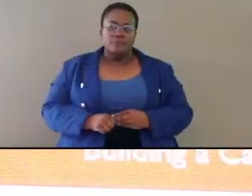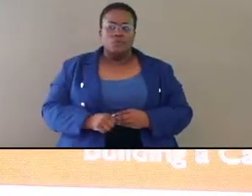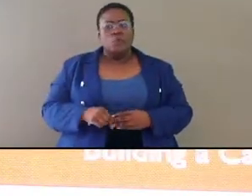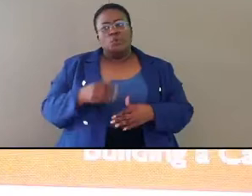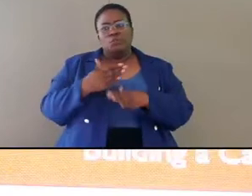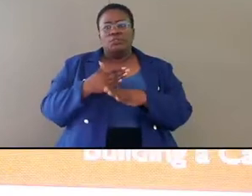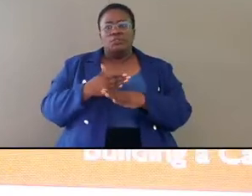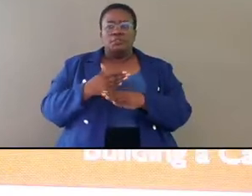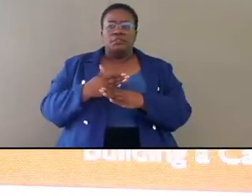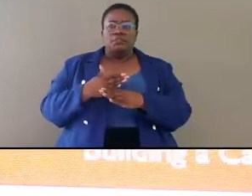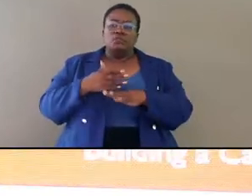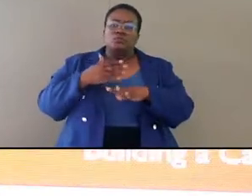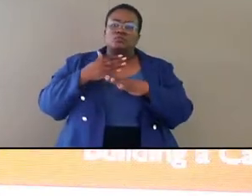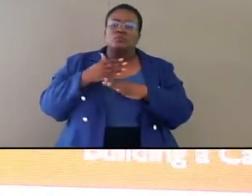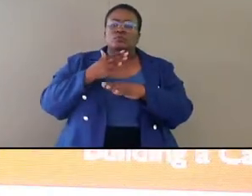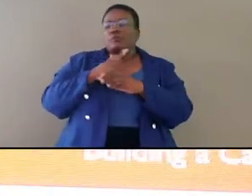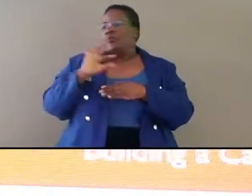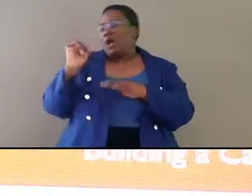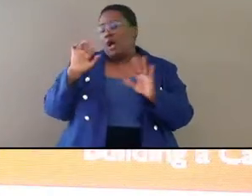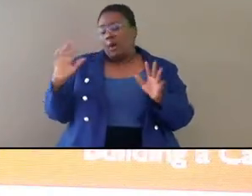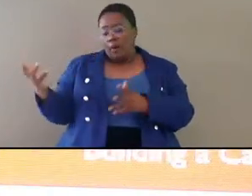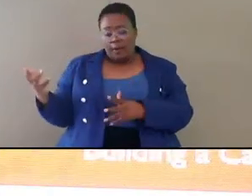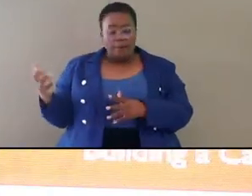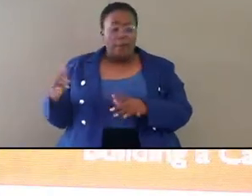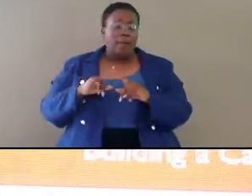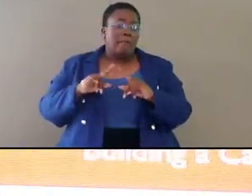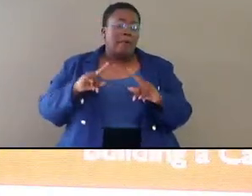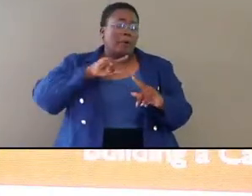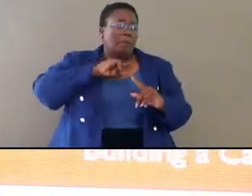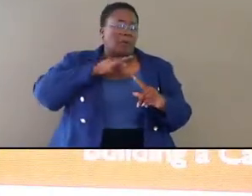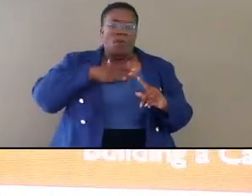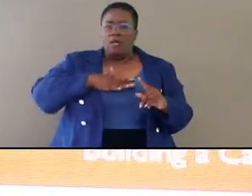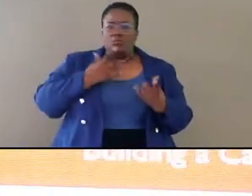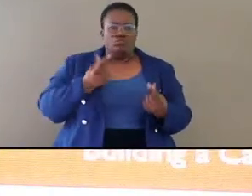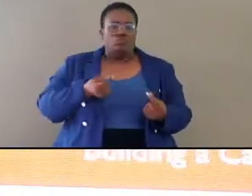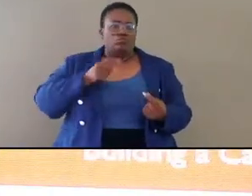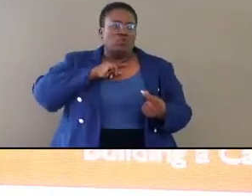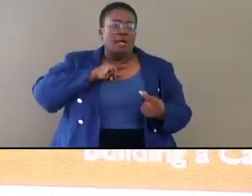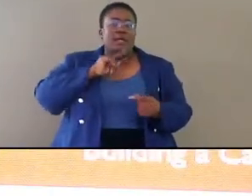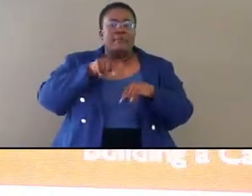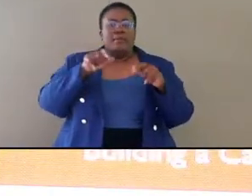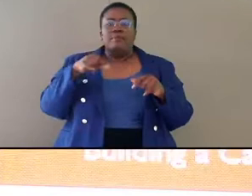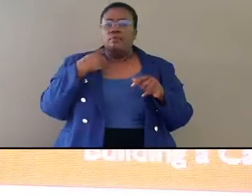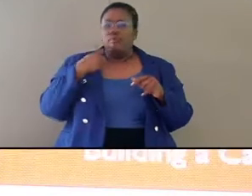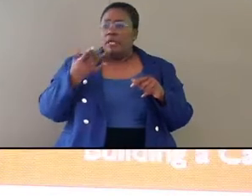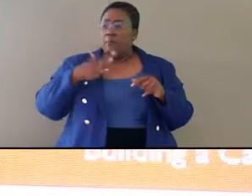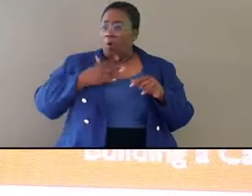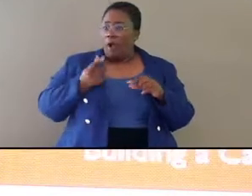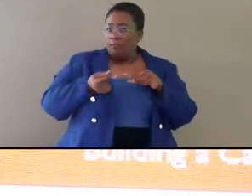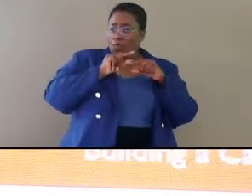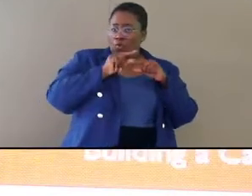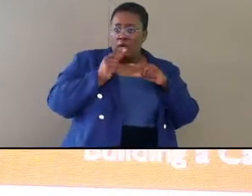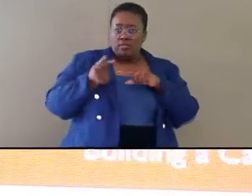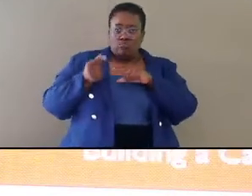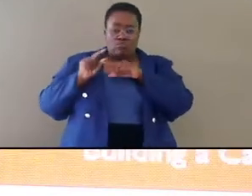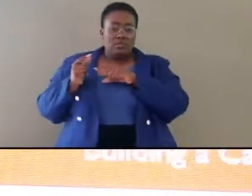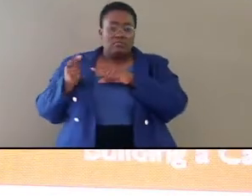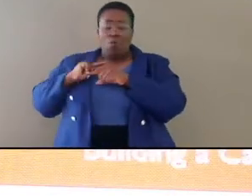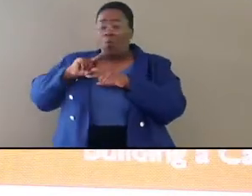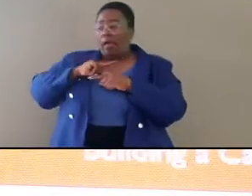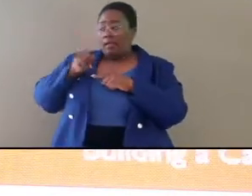I don't want to do it, because people will say, because I also want to be given a bonus, because he's my boss, ne?